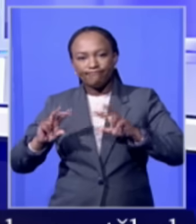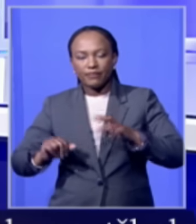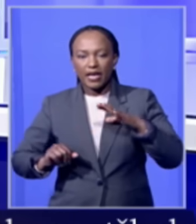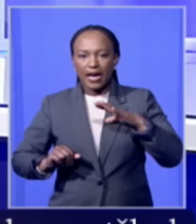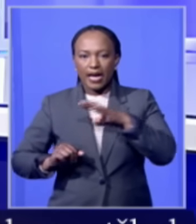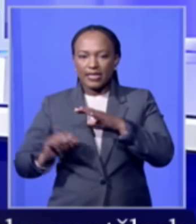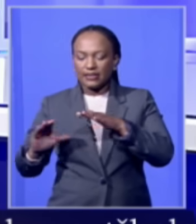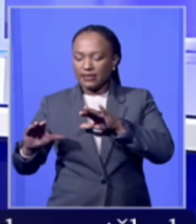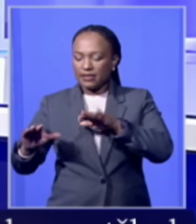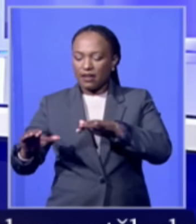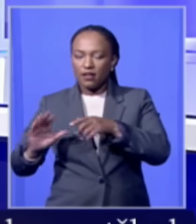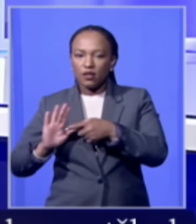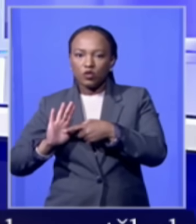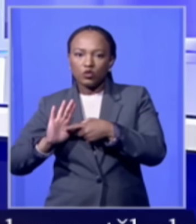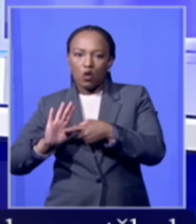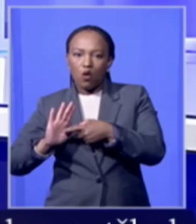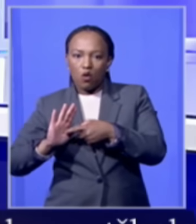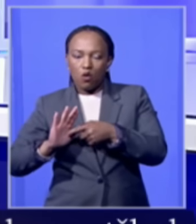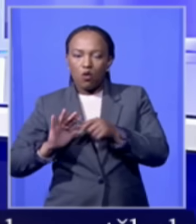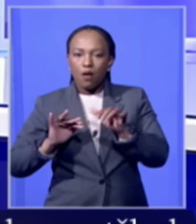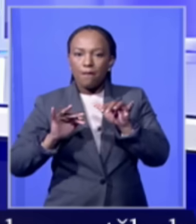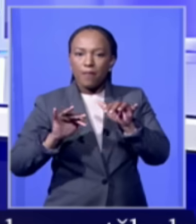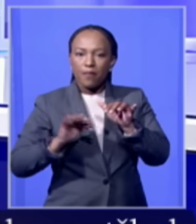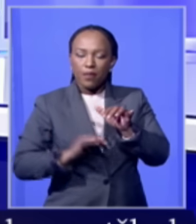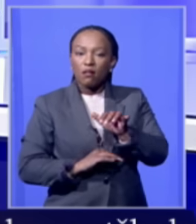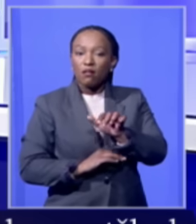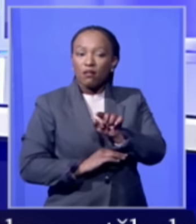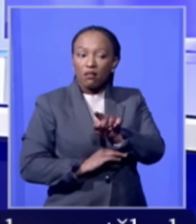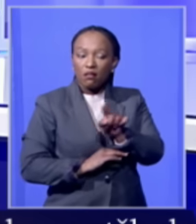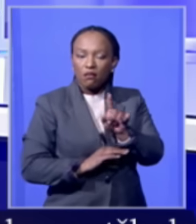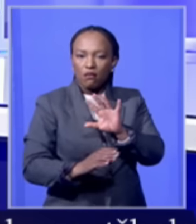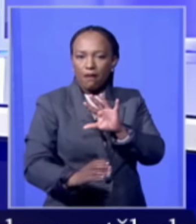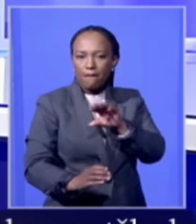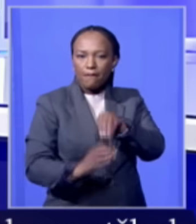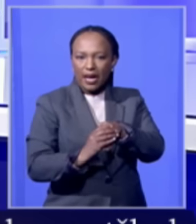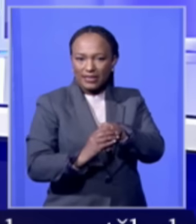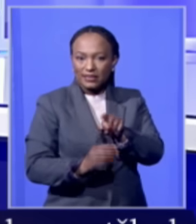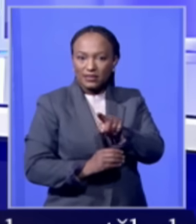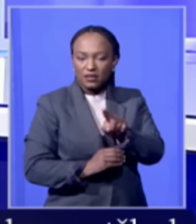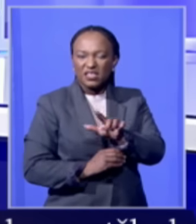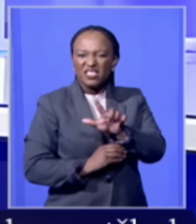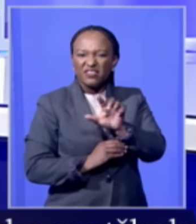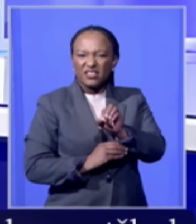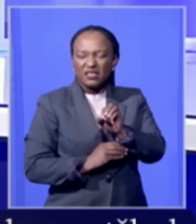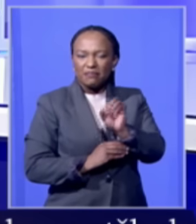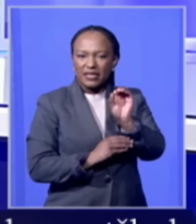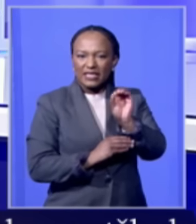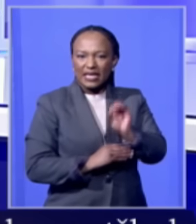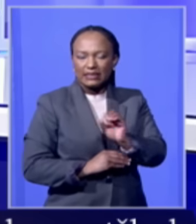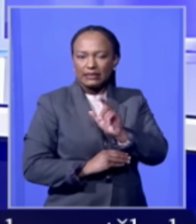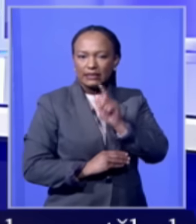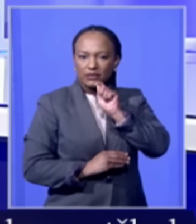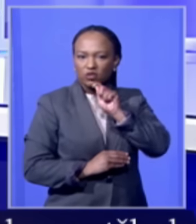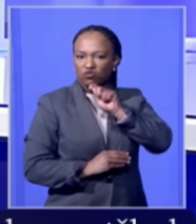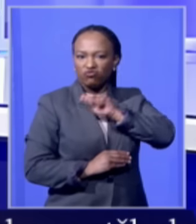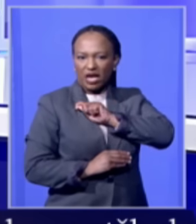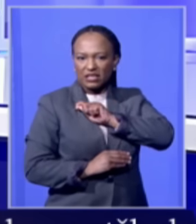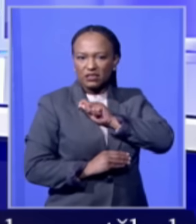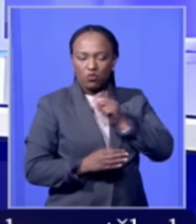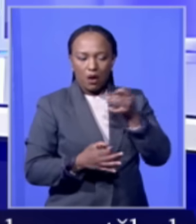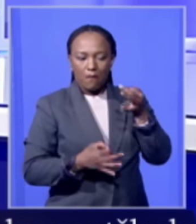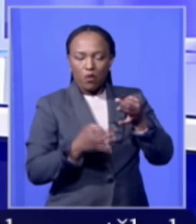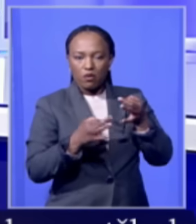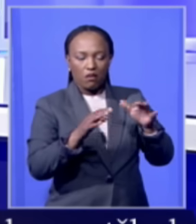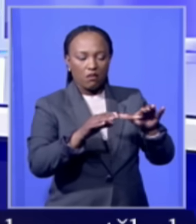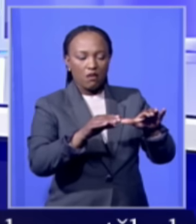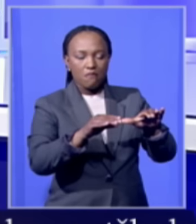di utolotše ge batšeakarolo ba go feta diperesente tše 70 ba hloka tshepo ka ditsela tšeo mekgatlo ya dipolotiki e thekgwago ka gona